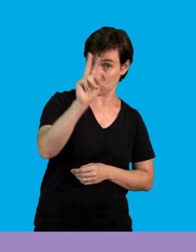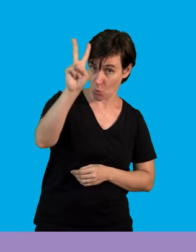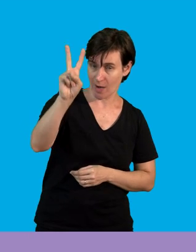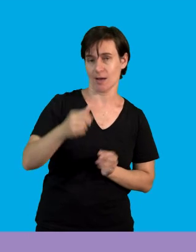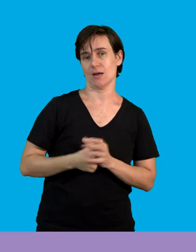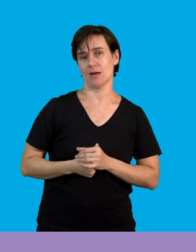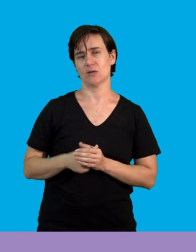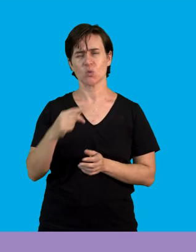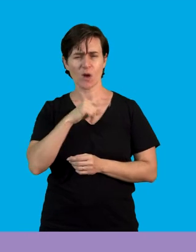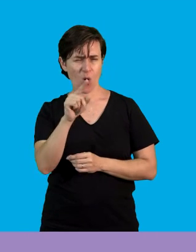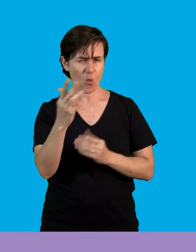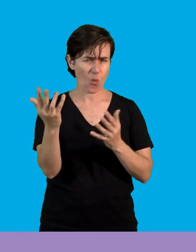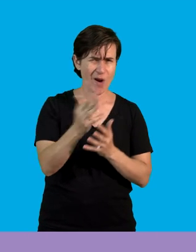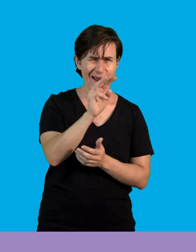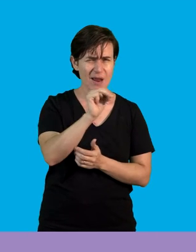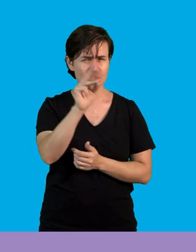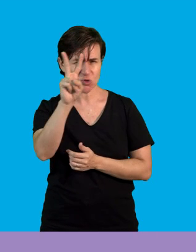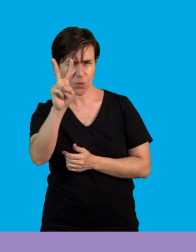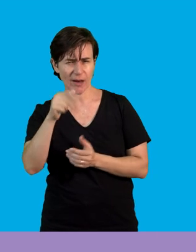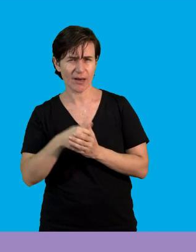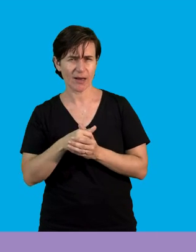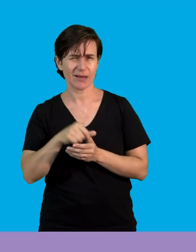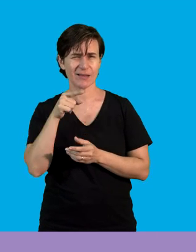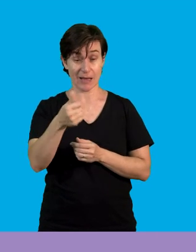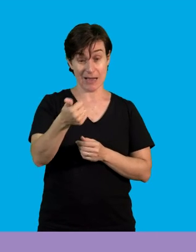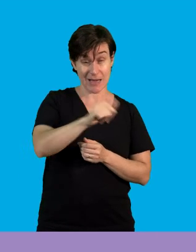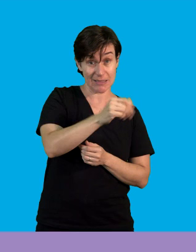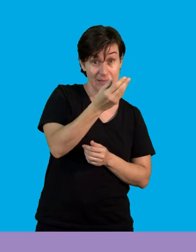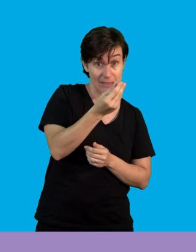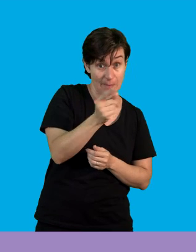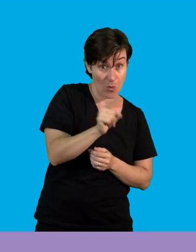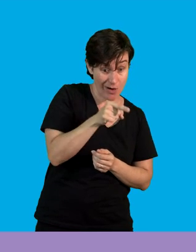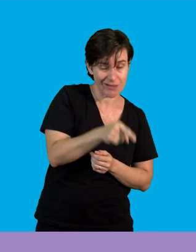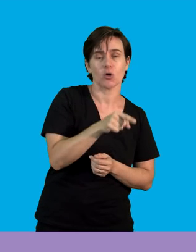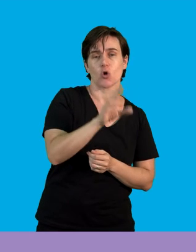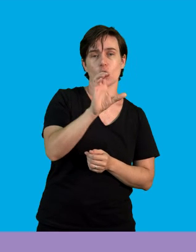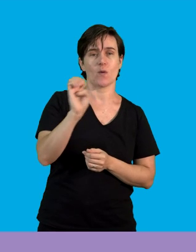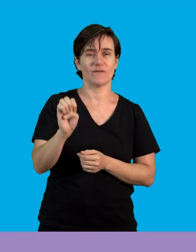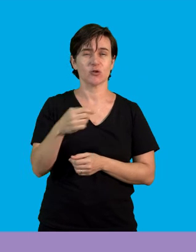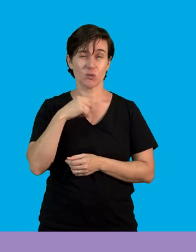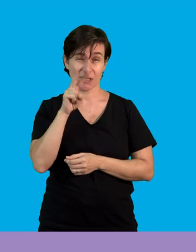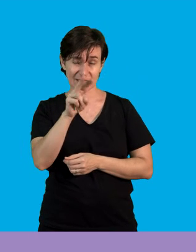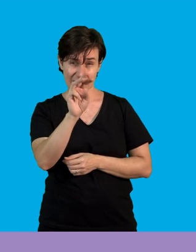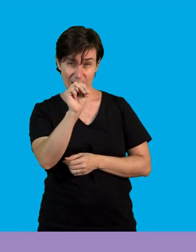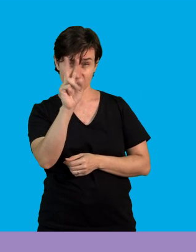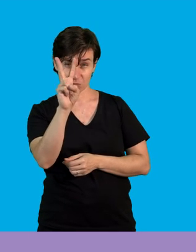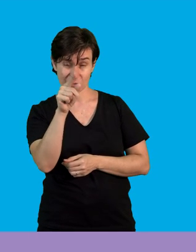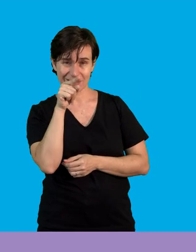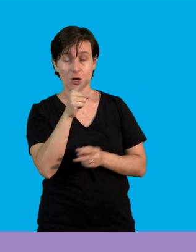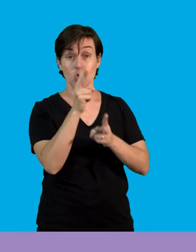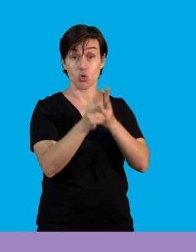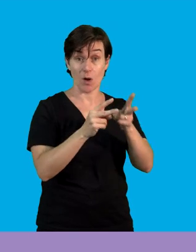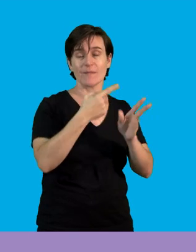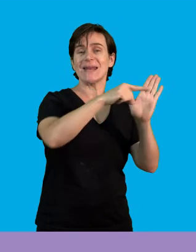squared is, and whatever is multiplied with m squared becomes the coefficient. And in this case, it is